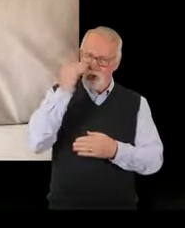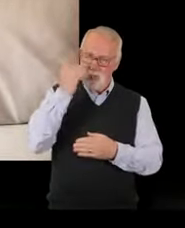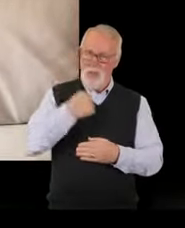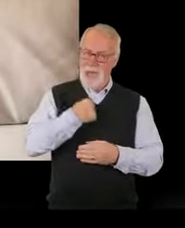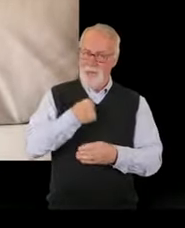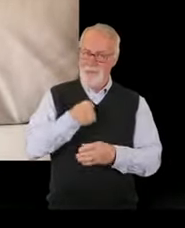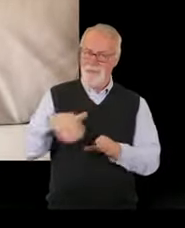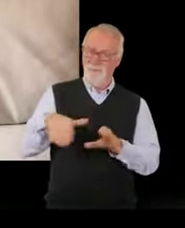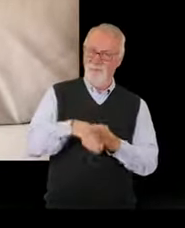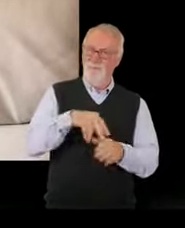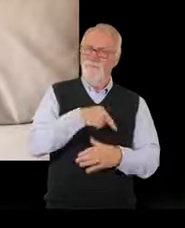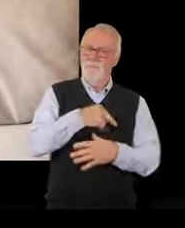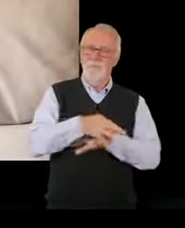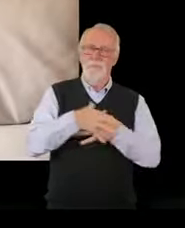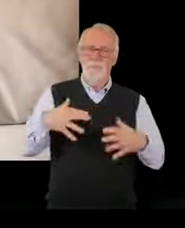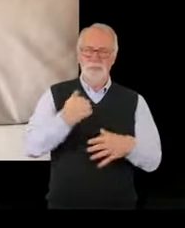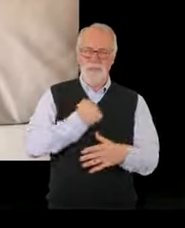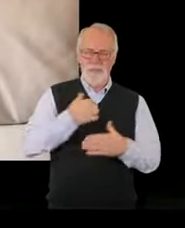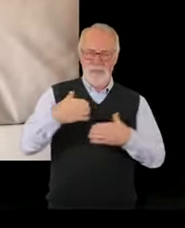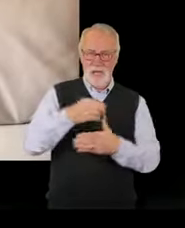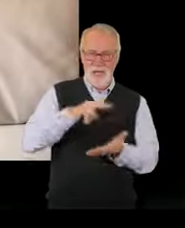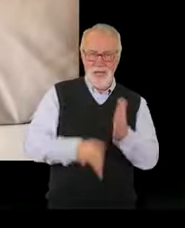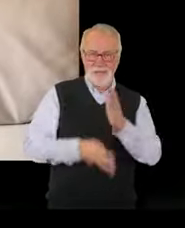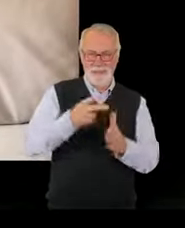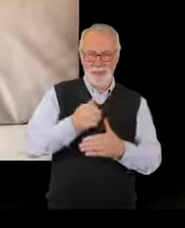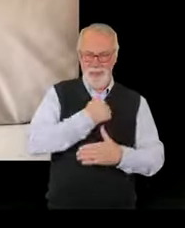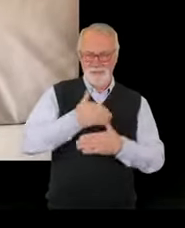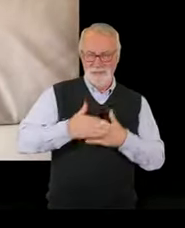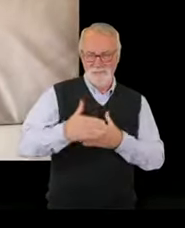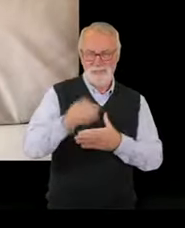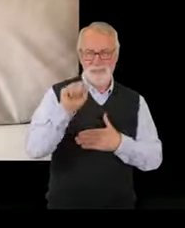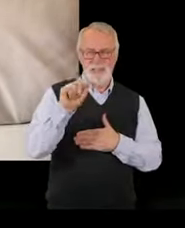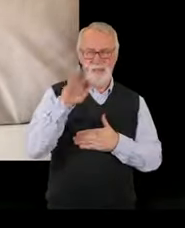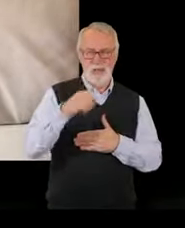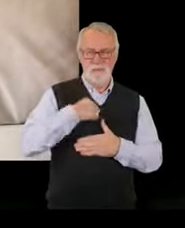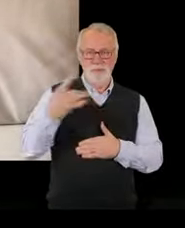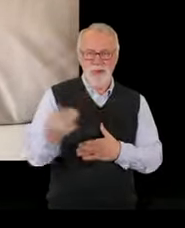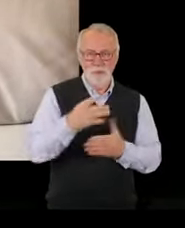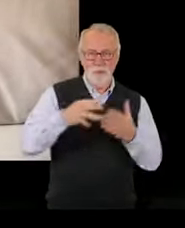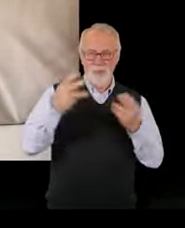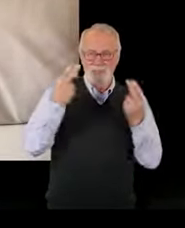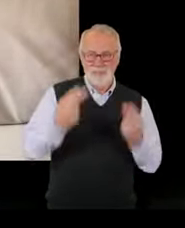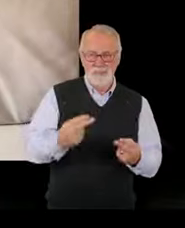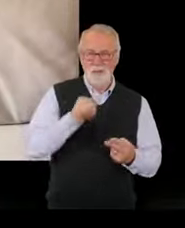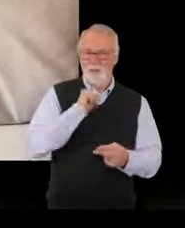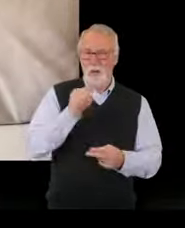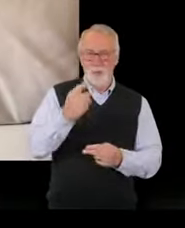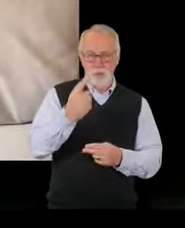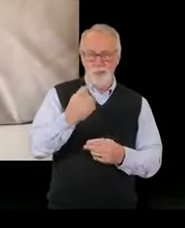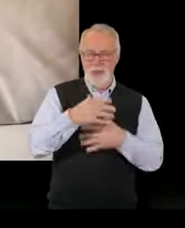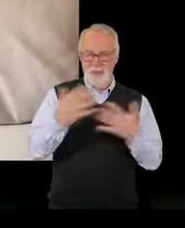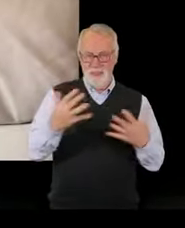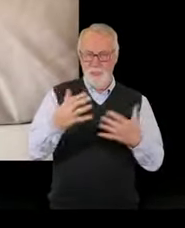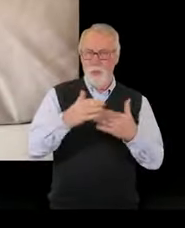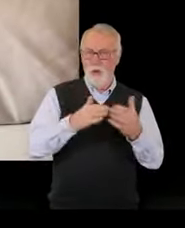to me. They said, what do you have difficulty with? And when I highlighted the areas that I had difficulty with, like lighting, they brought me